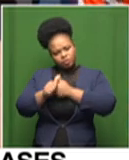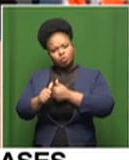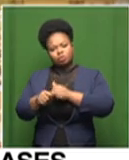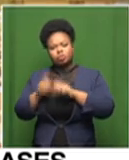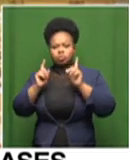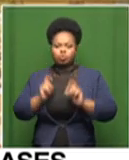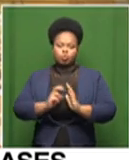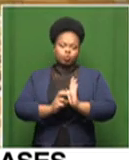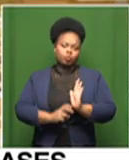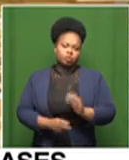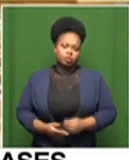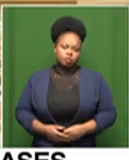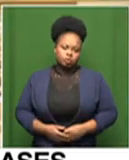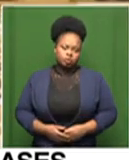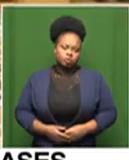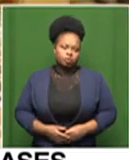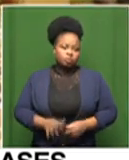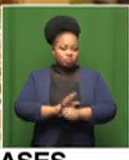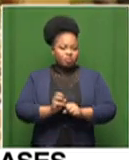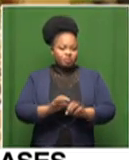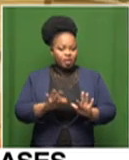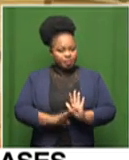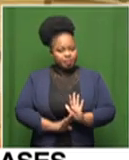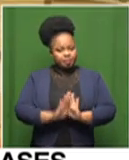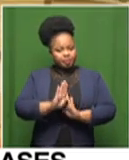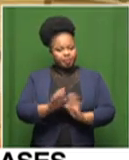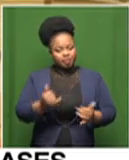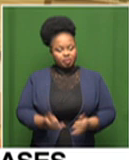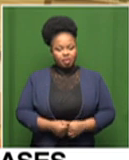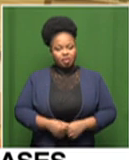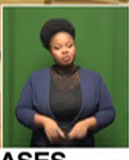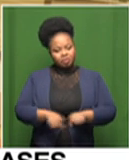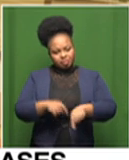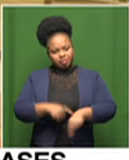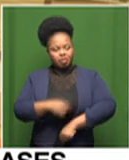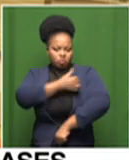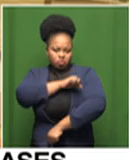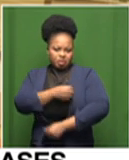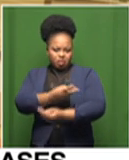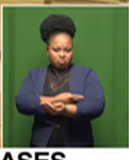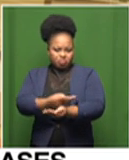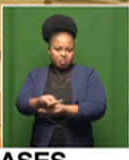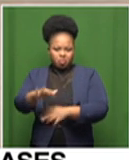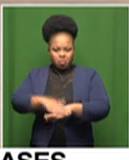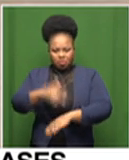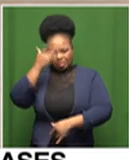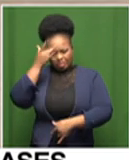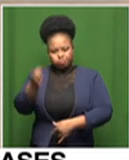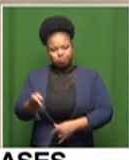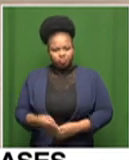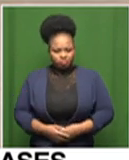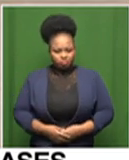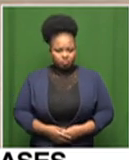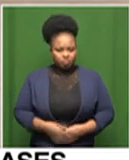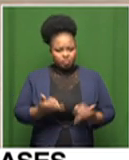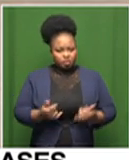the protocol. As COVID-19 cases surge, so is the hospitalization of more patients. We're having